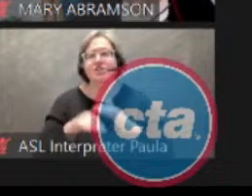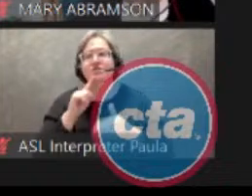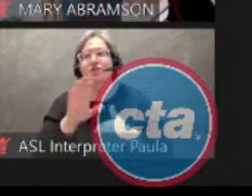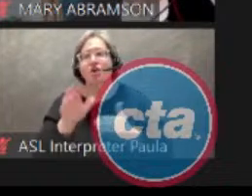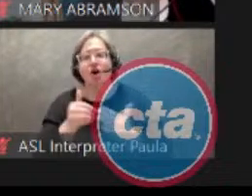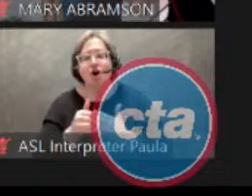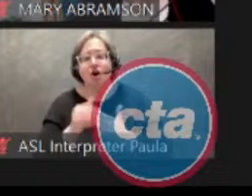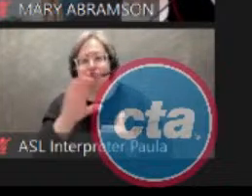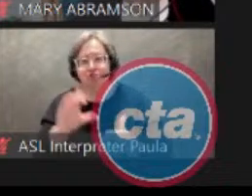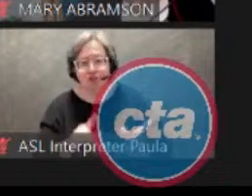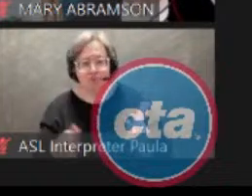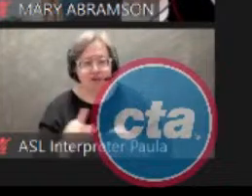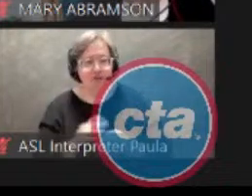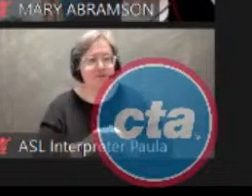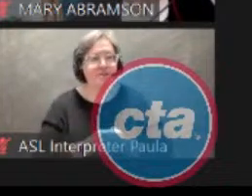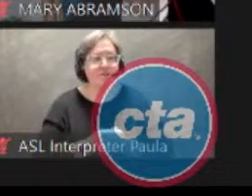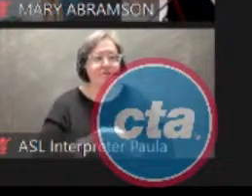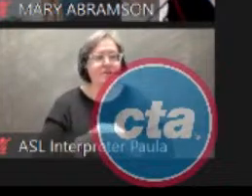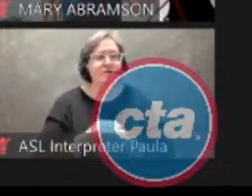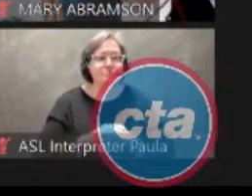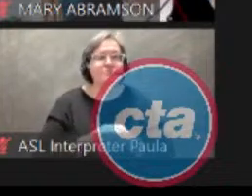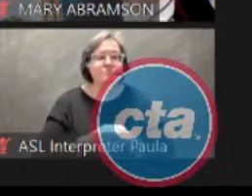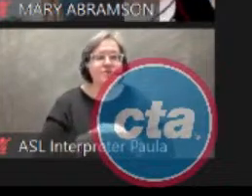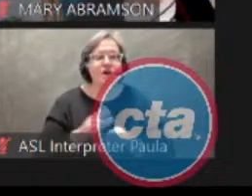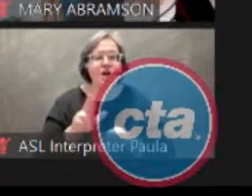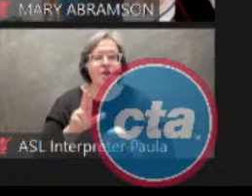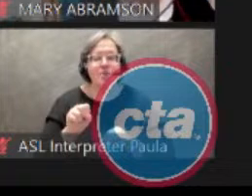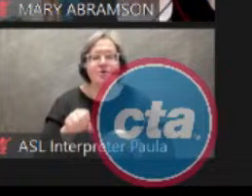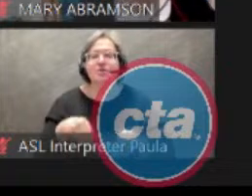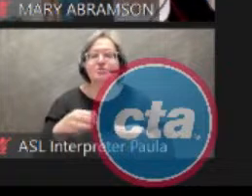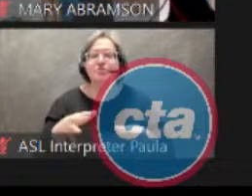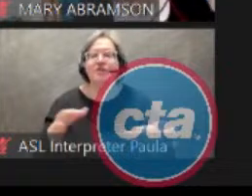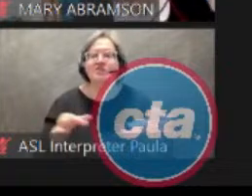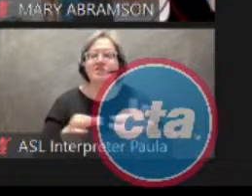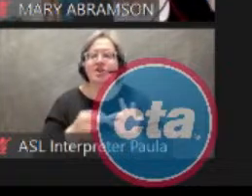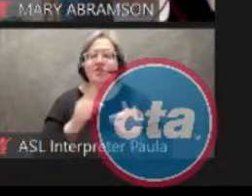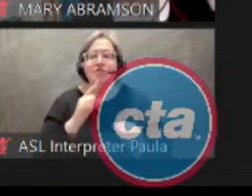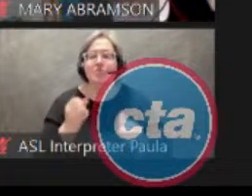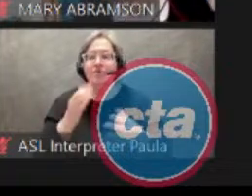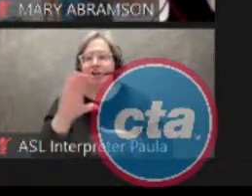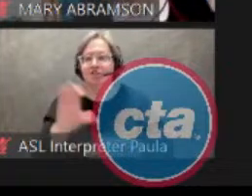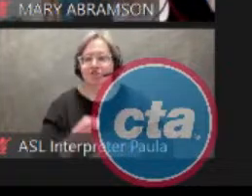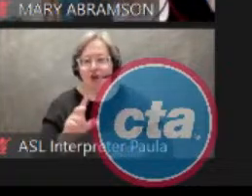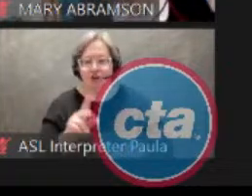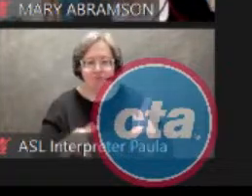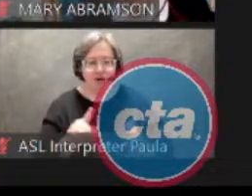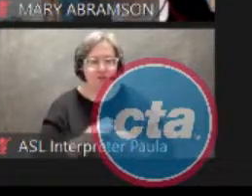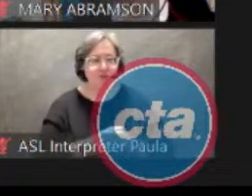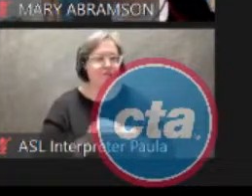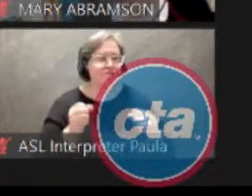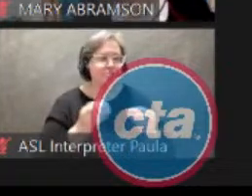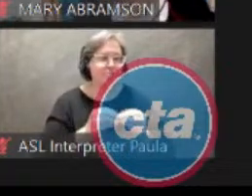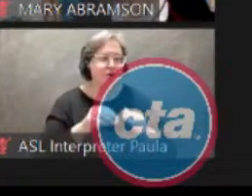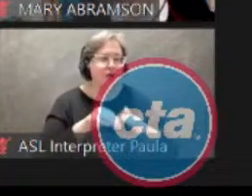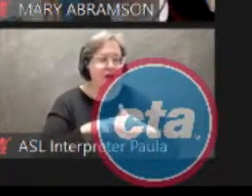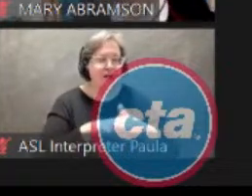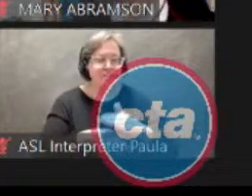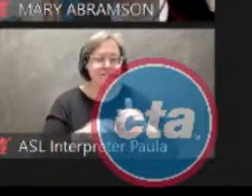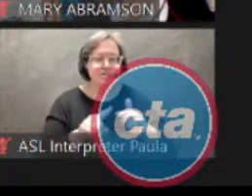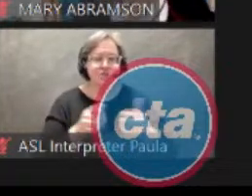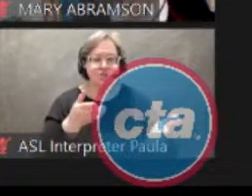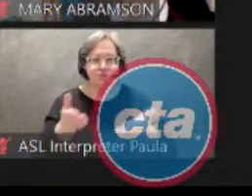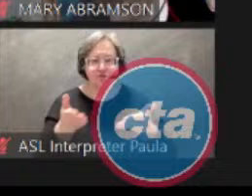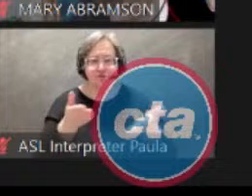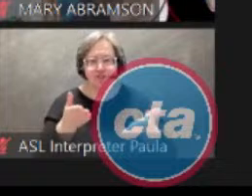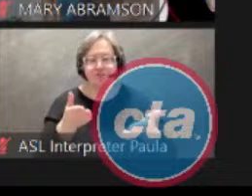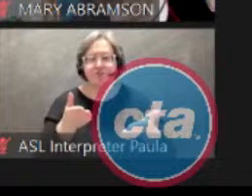Chicagoans, bus just really does provide that essential connection for many Chicagoans. There's so many more access to service